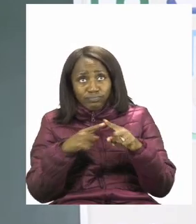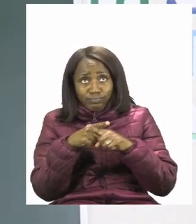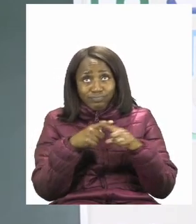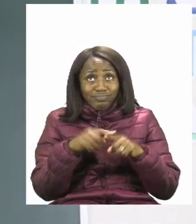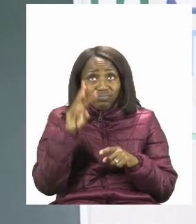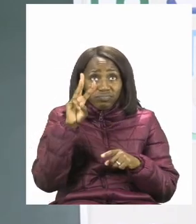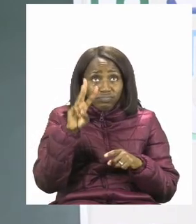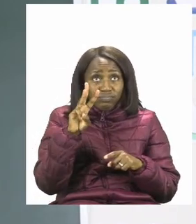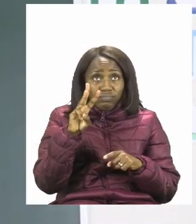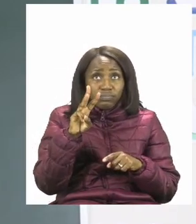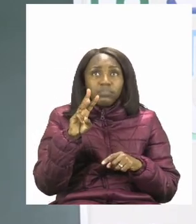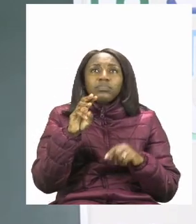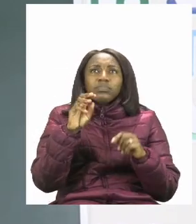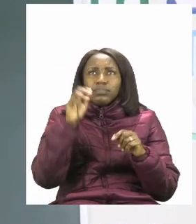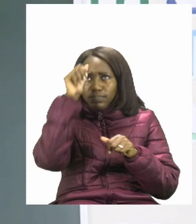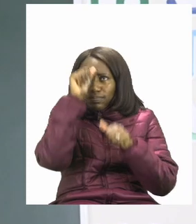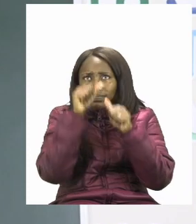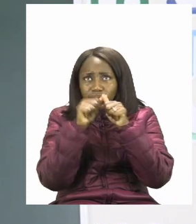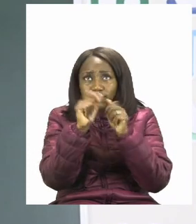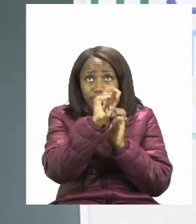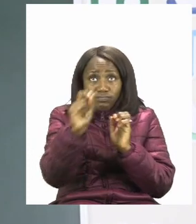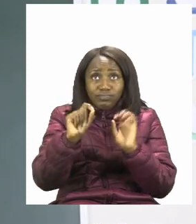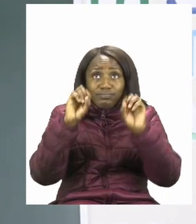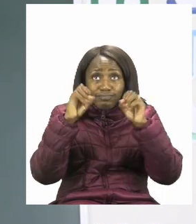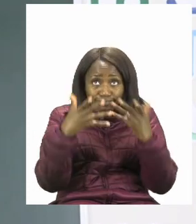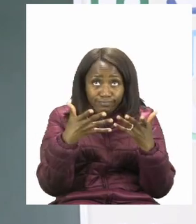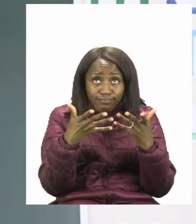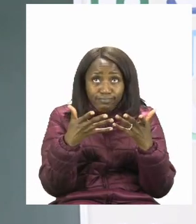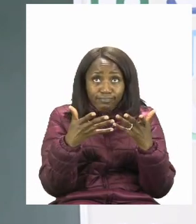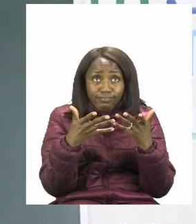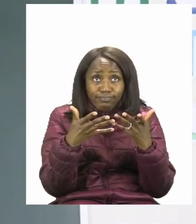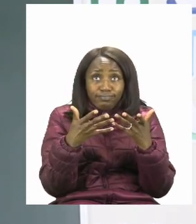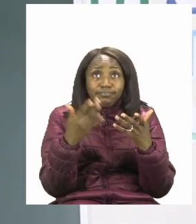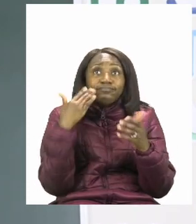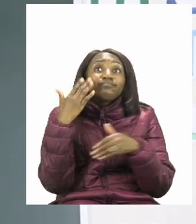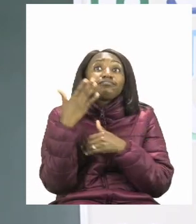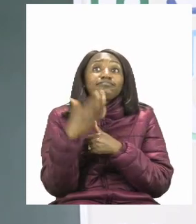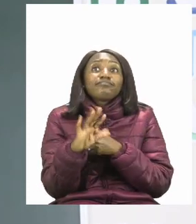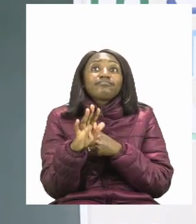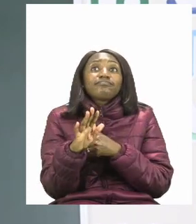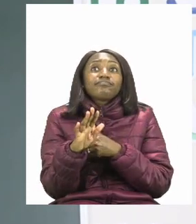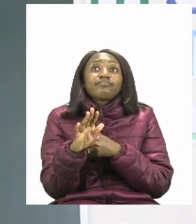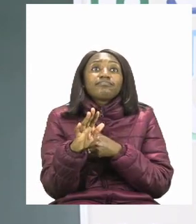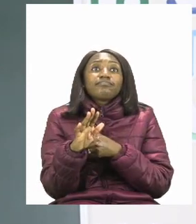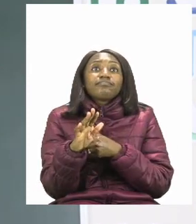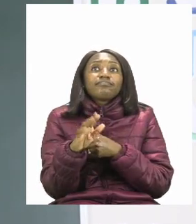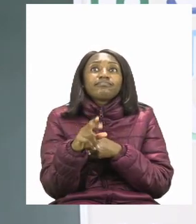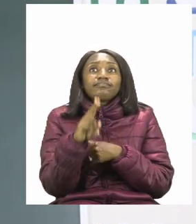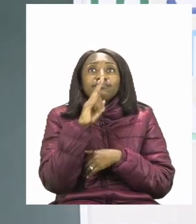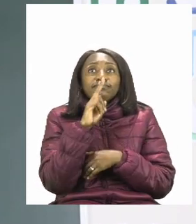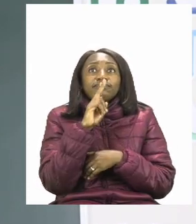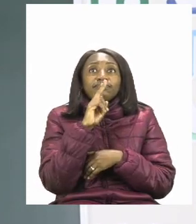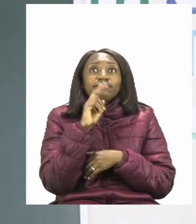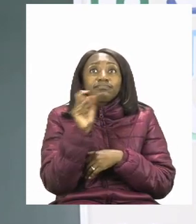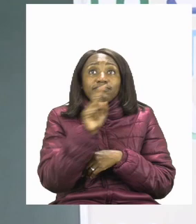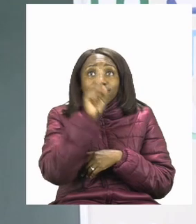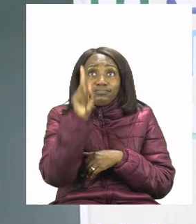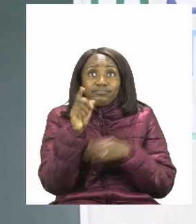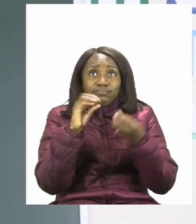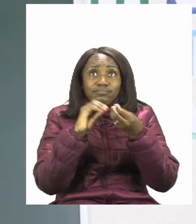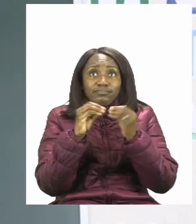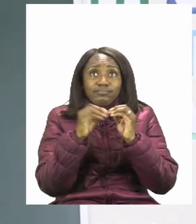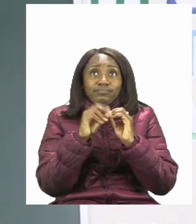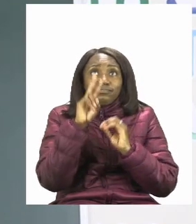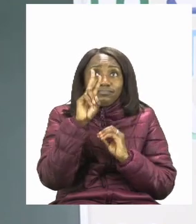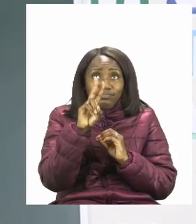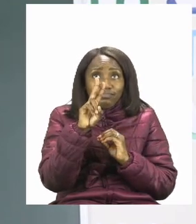to label them in terms of their size. And then after that, you're going to answer questions for number 2 that ask you which